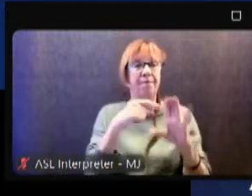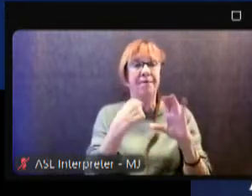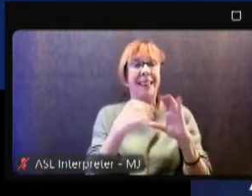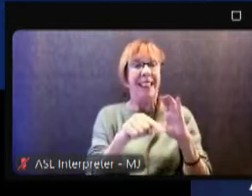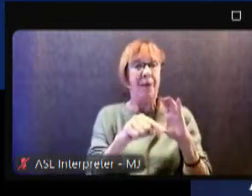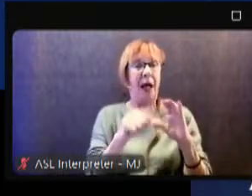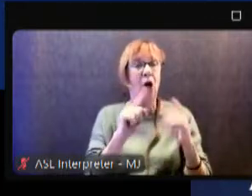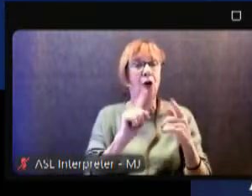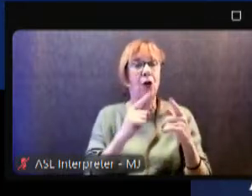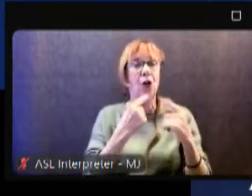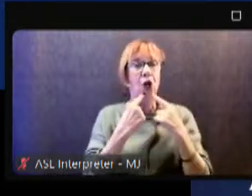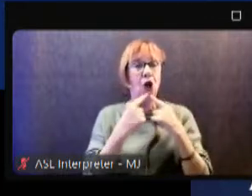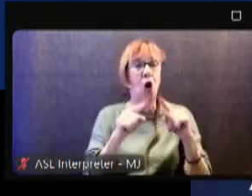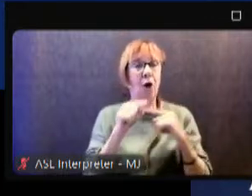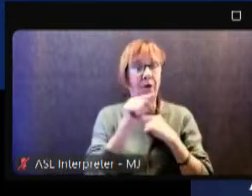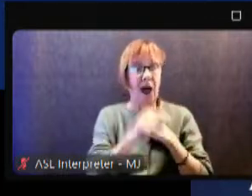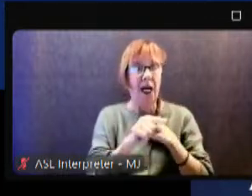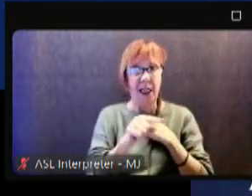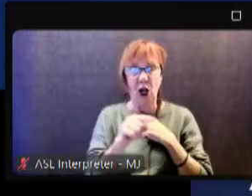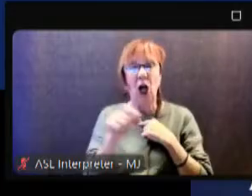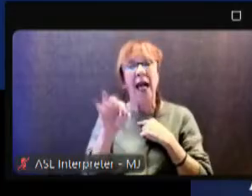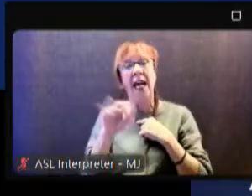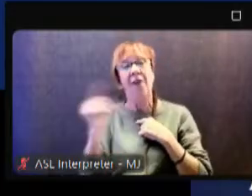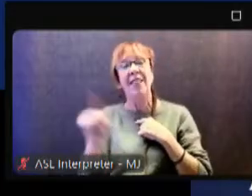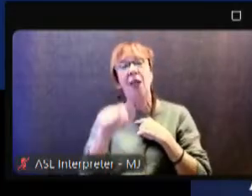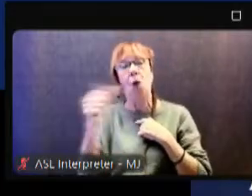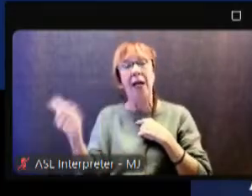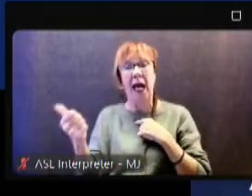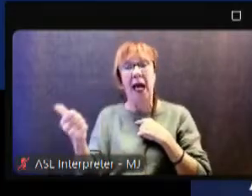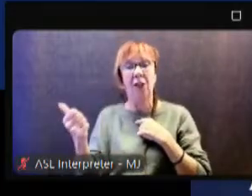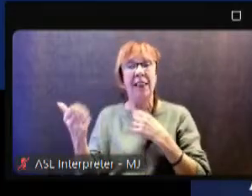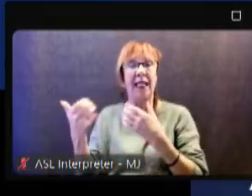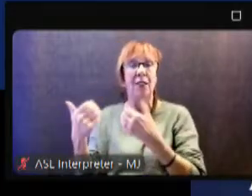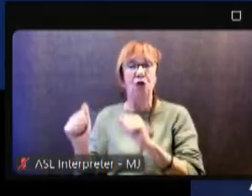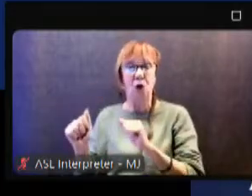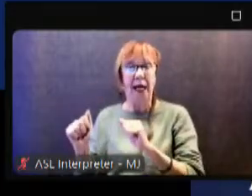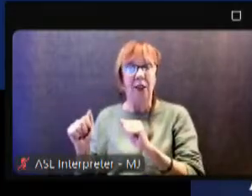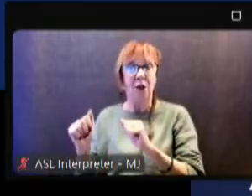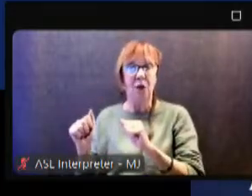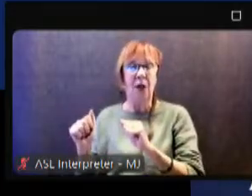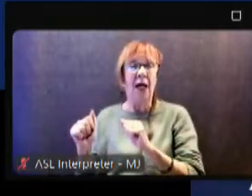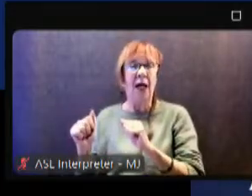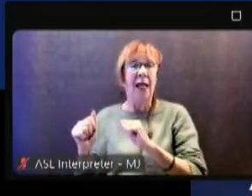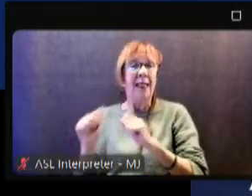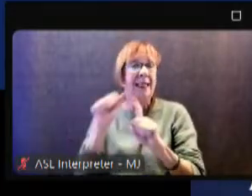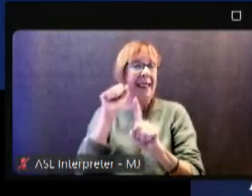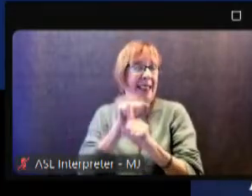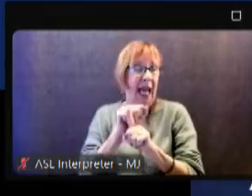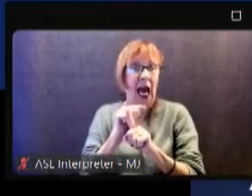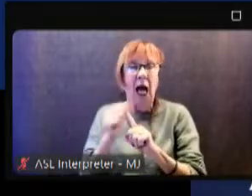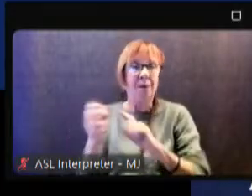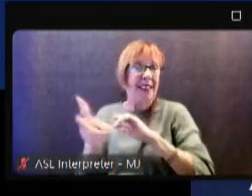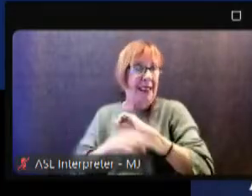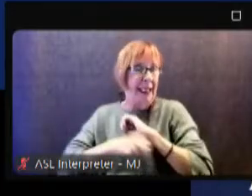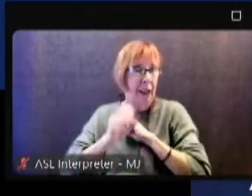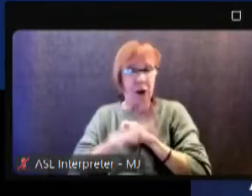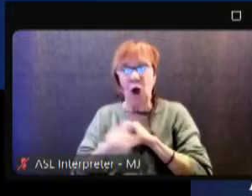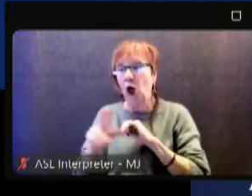of trust. You're probably all familiar with the increase in title fraud in recent years. We're particularly concerned